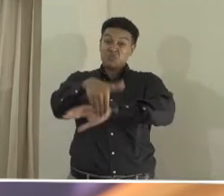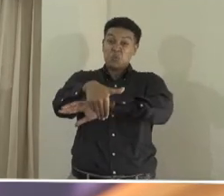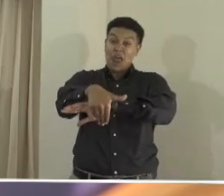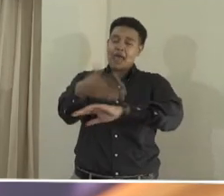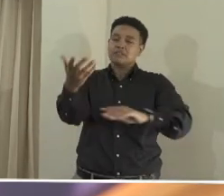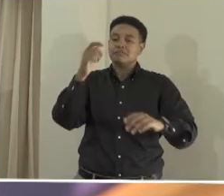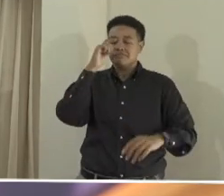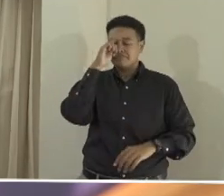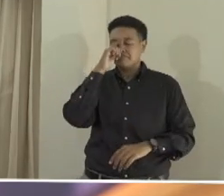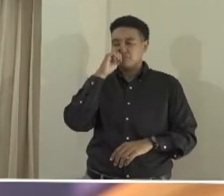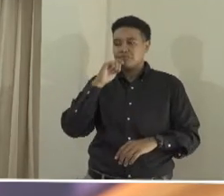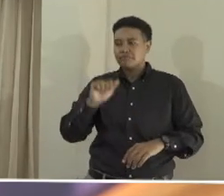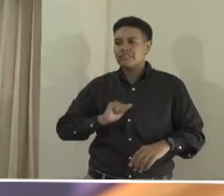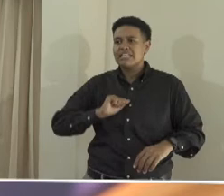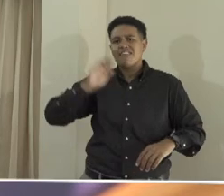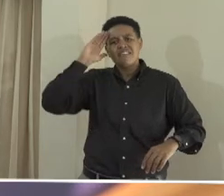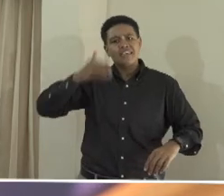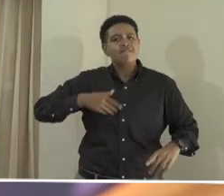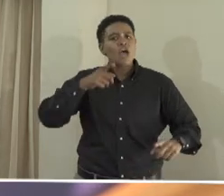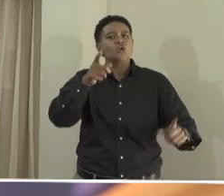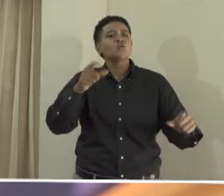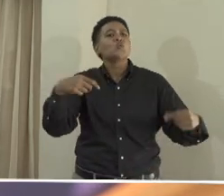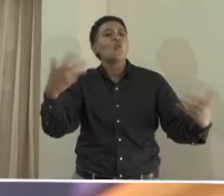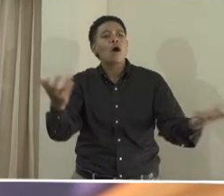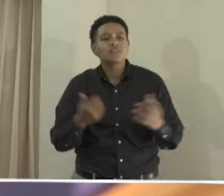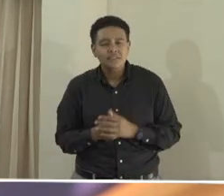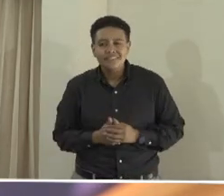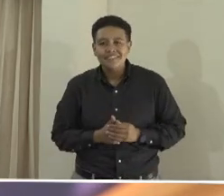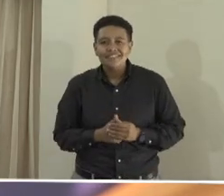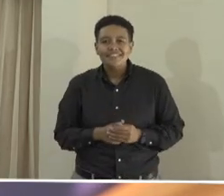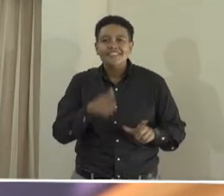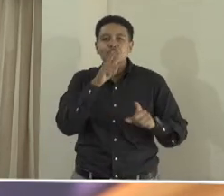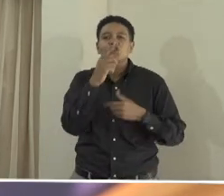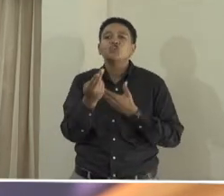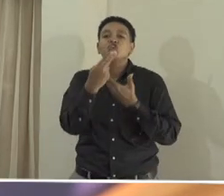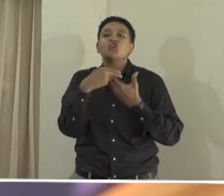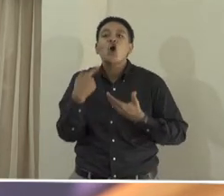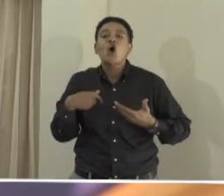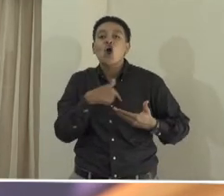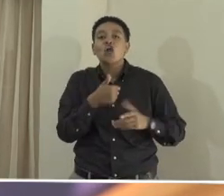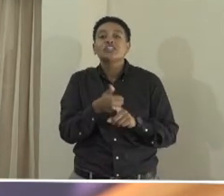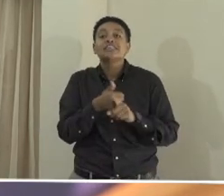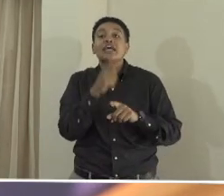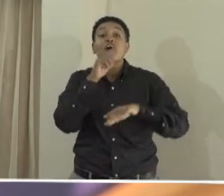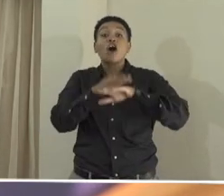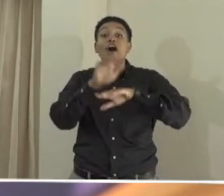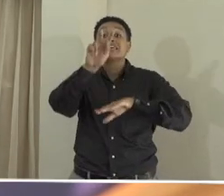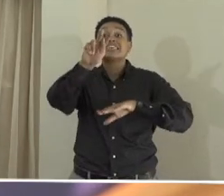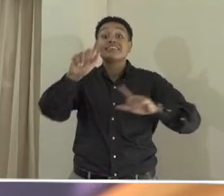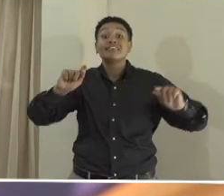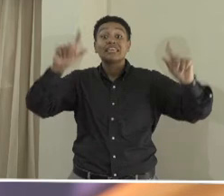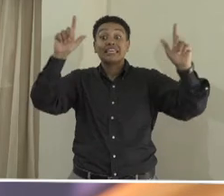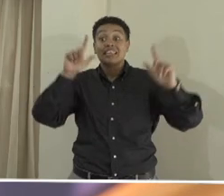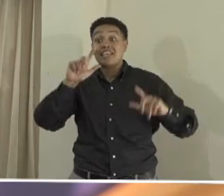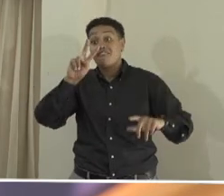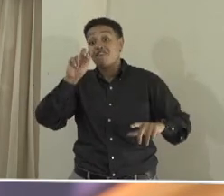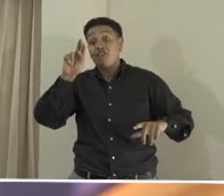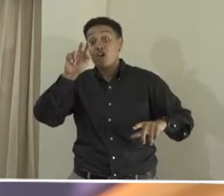I invite you to join us on television and